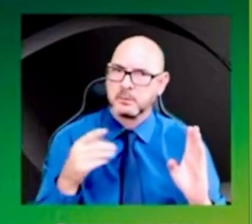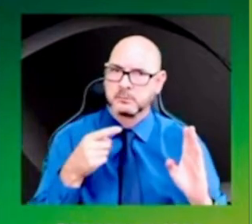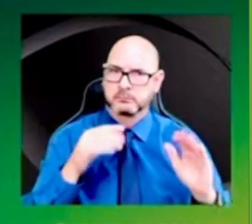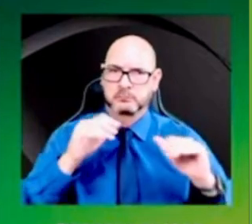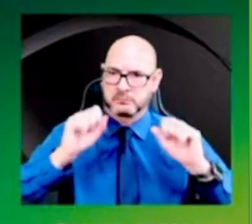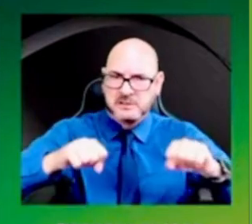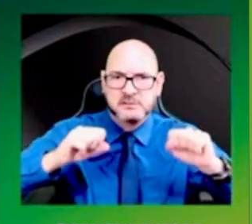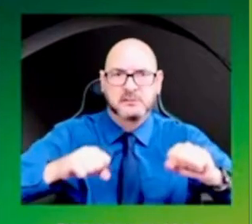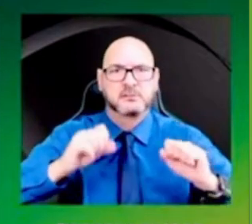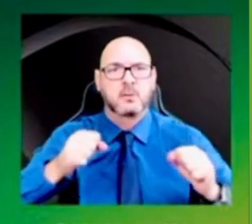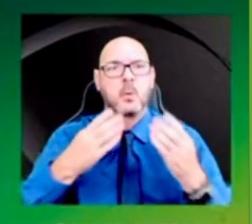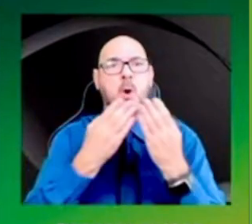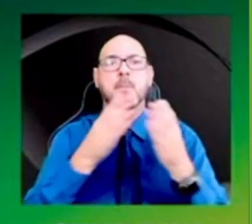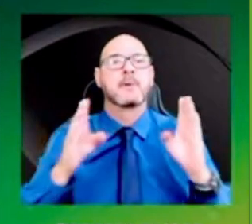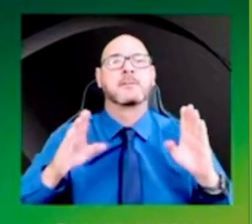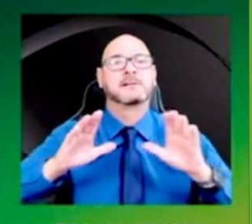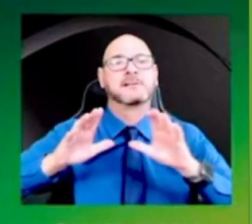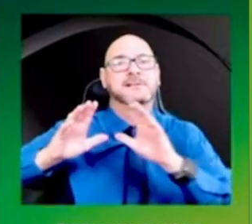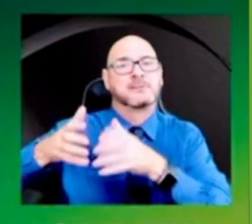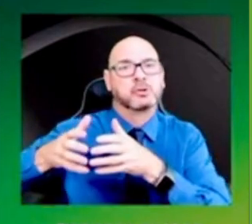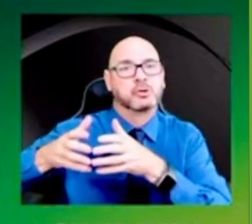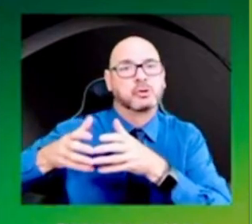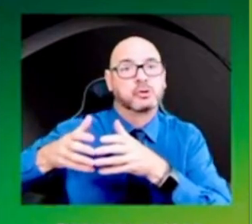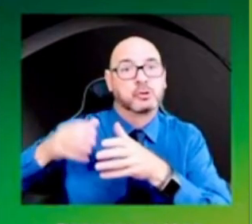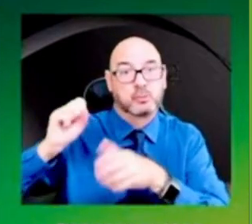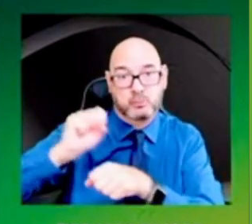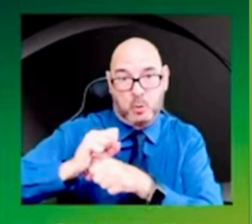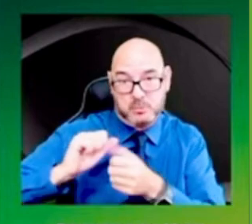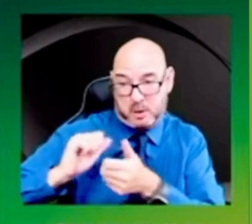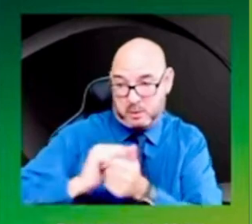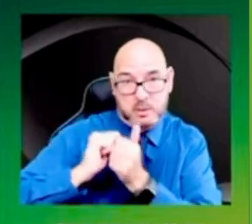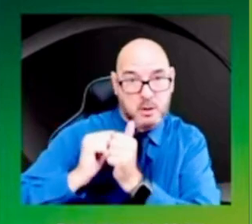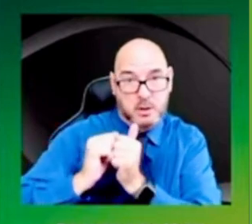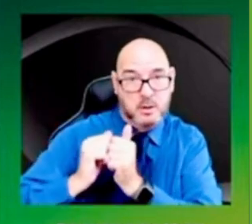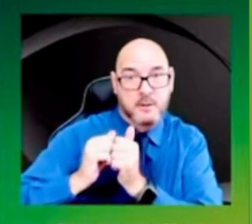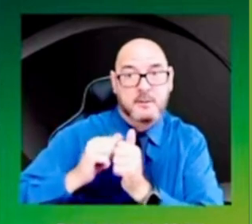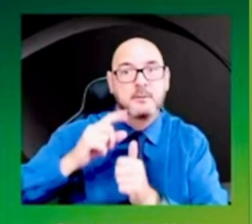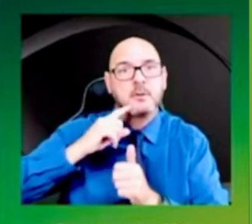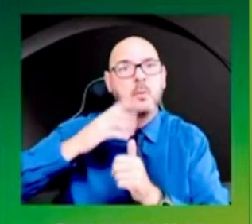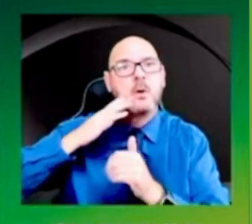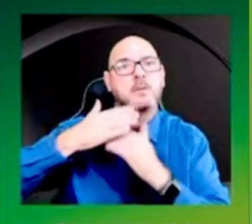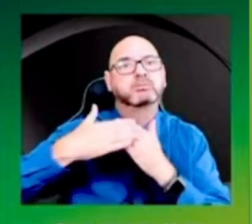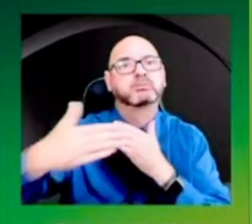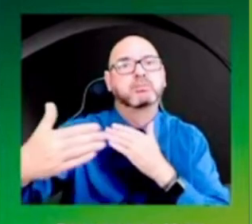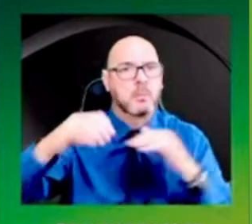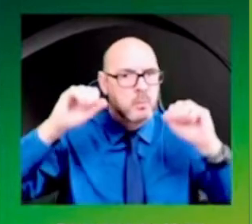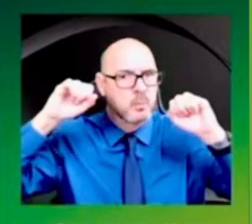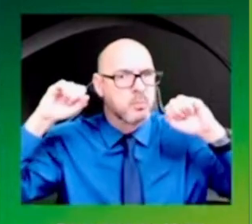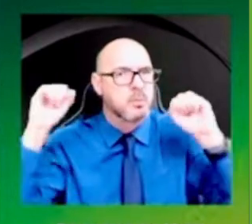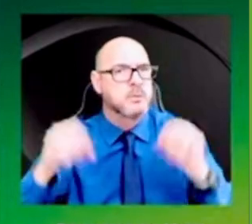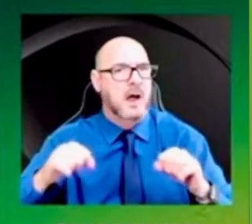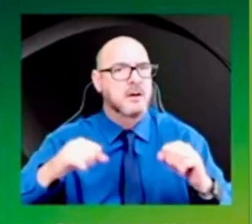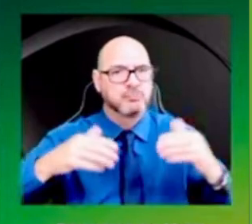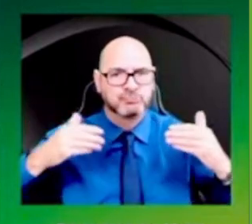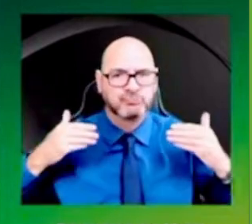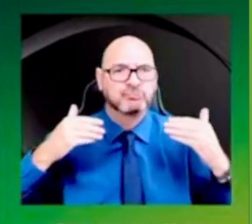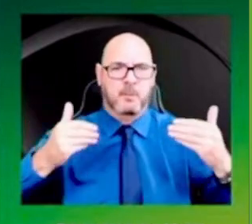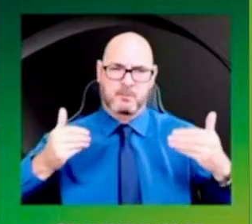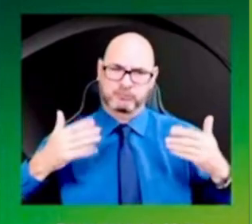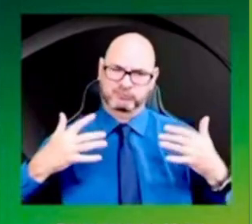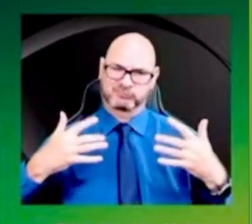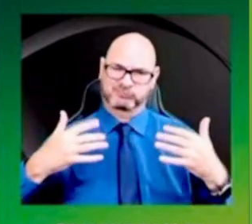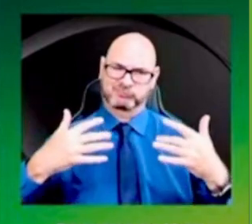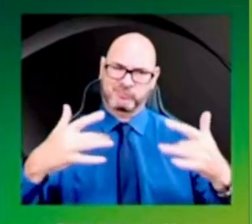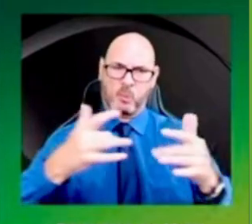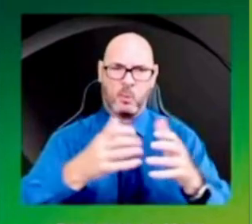have seen and believe going forward we can unleash growth and opportunity that far exceeds what either the private